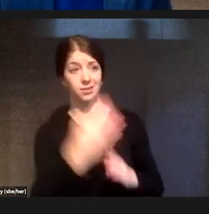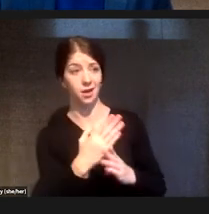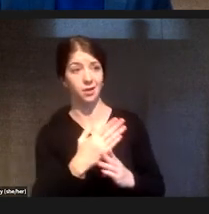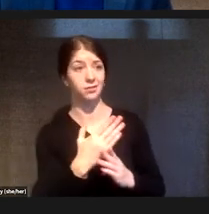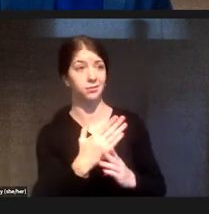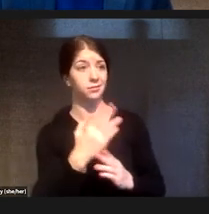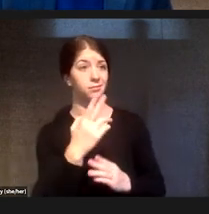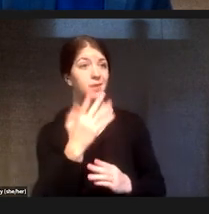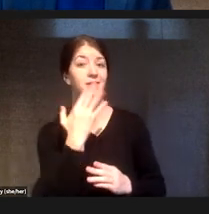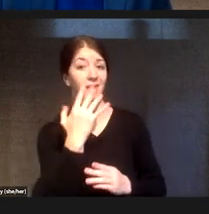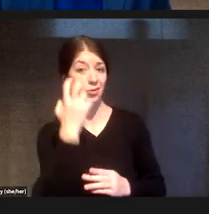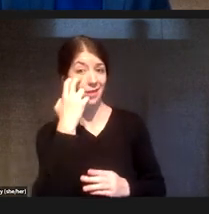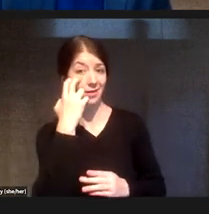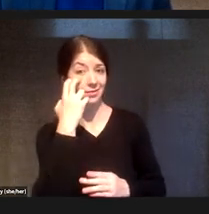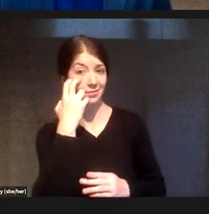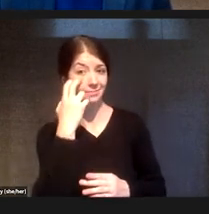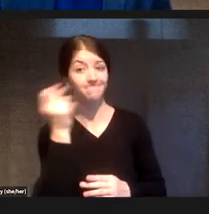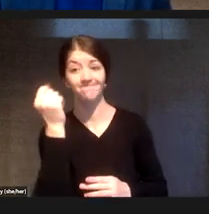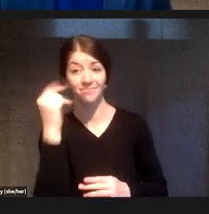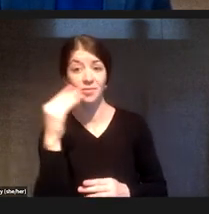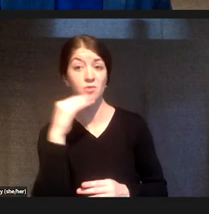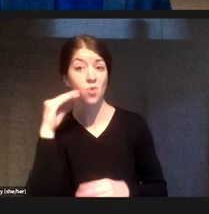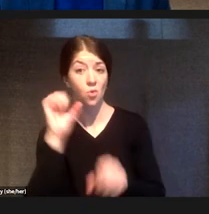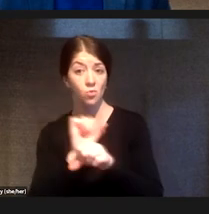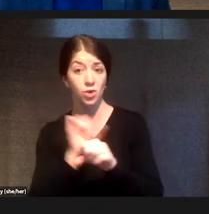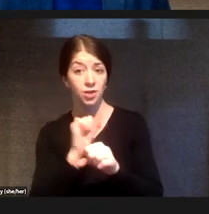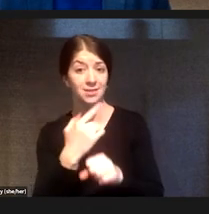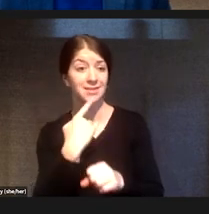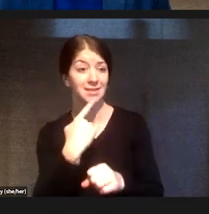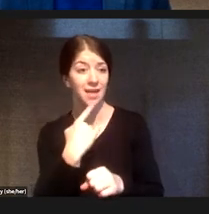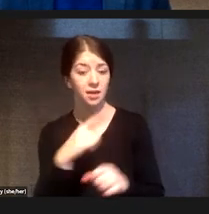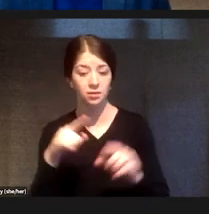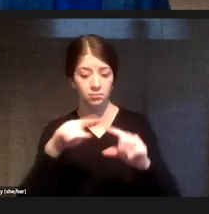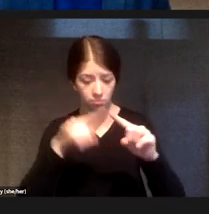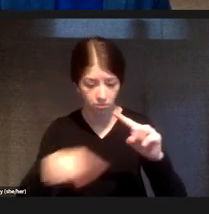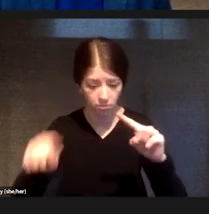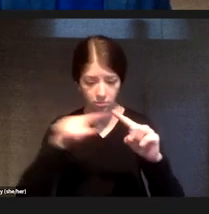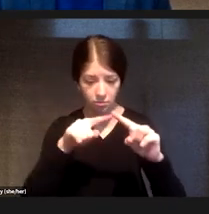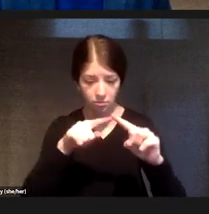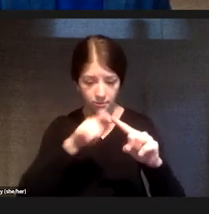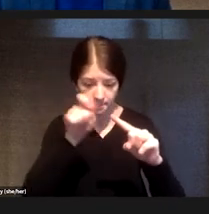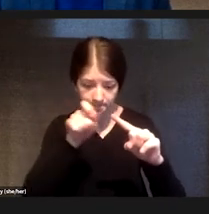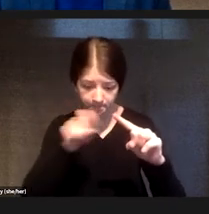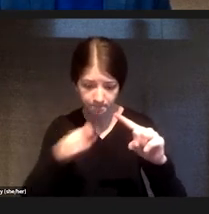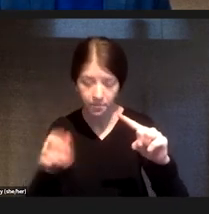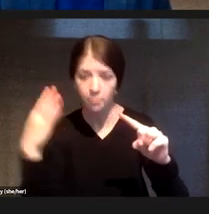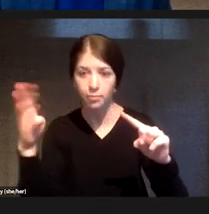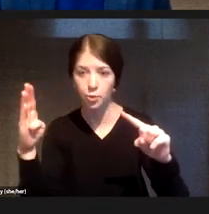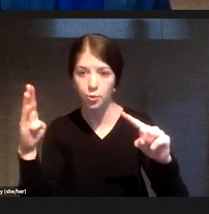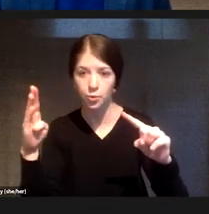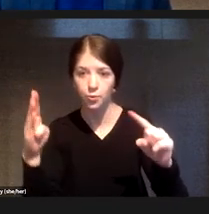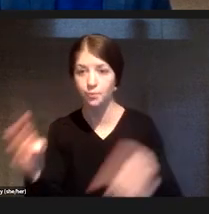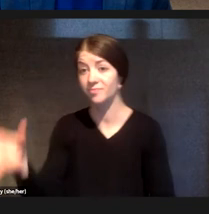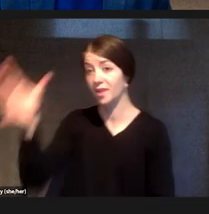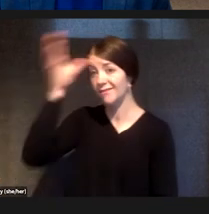and his homework said, color the circle blue. And his father, you know, was racking his brain day in and day out, not